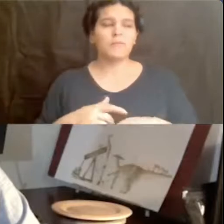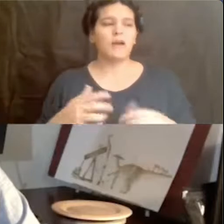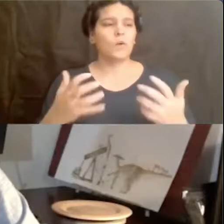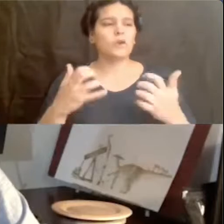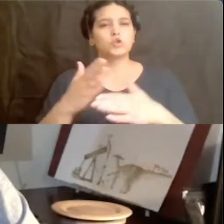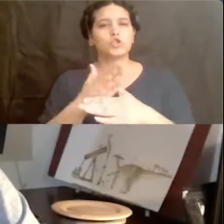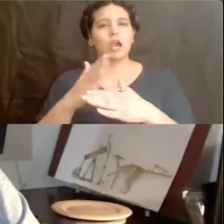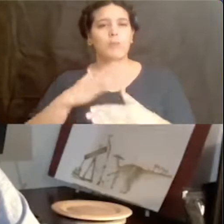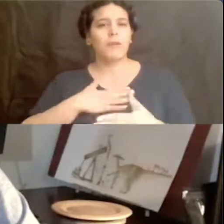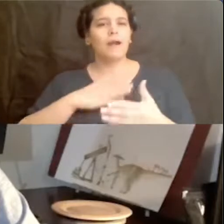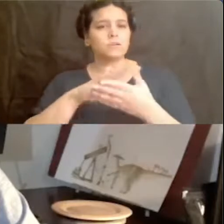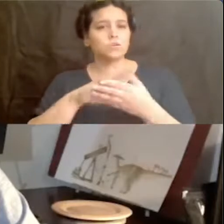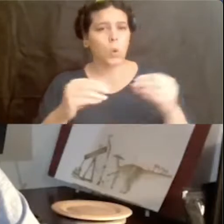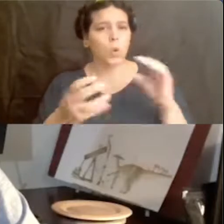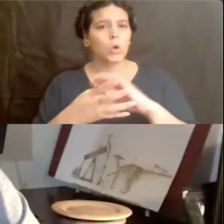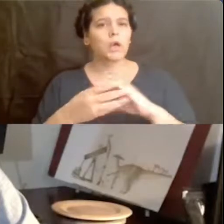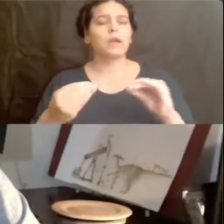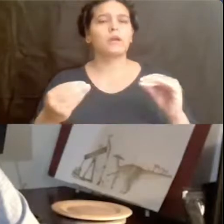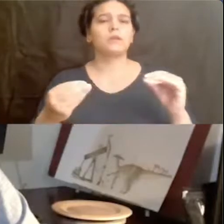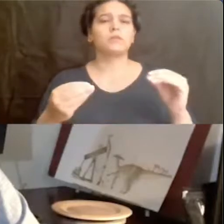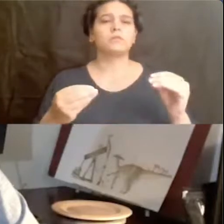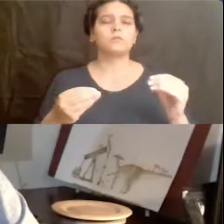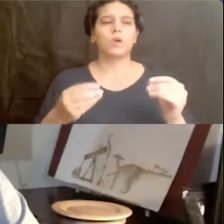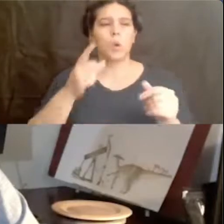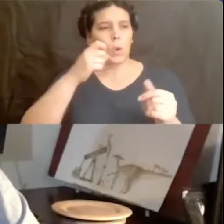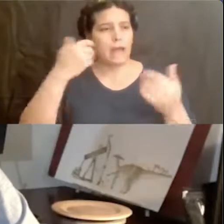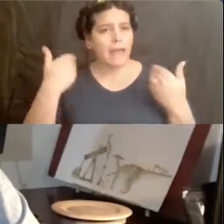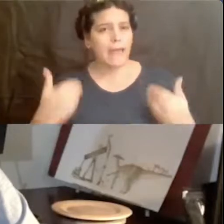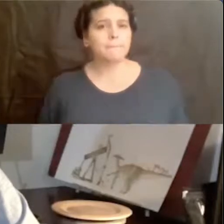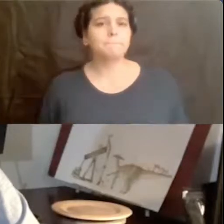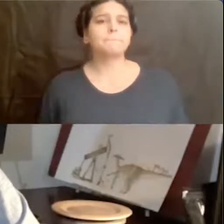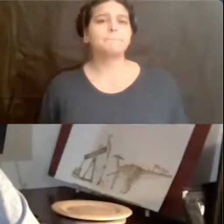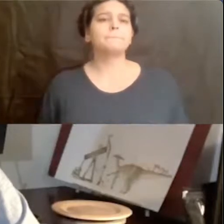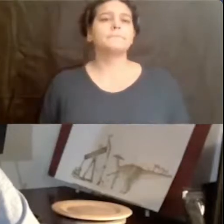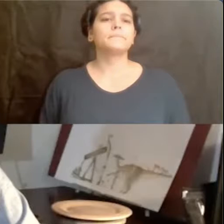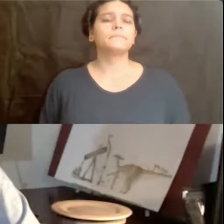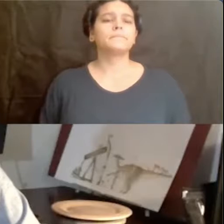my story, who I am, and